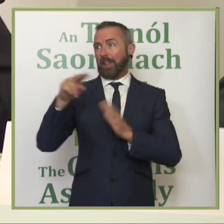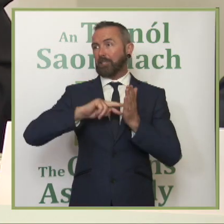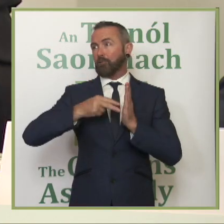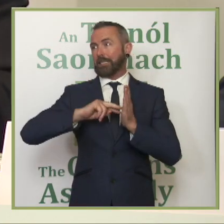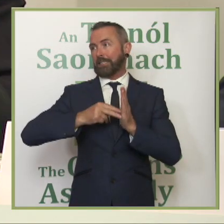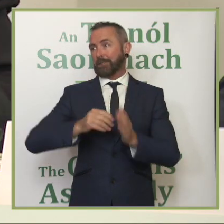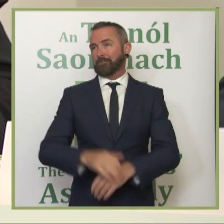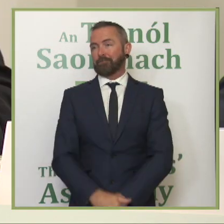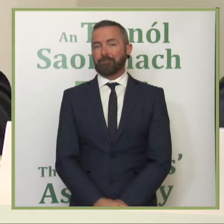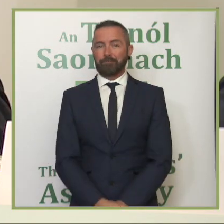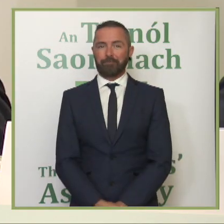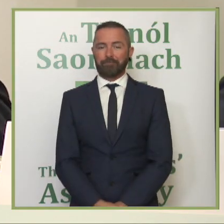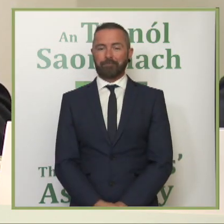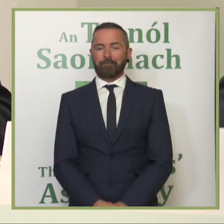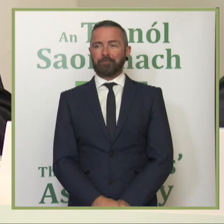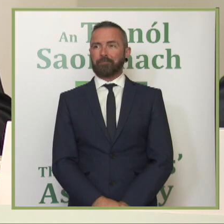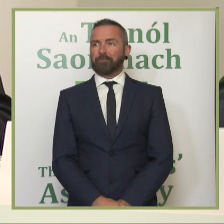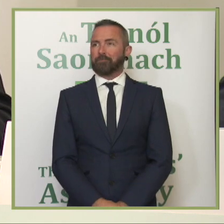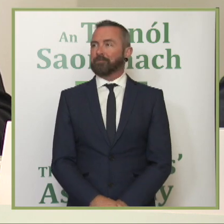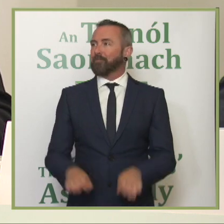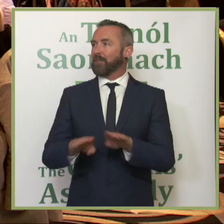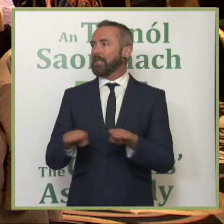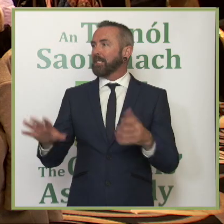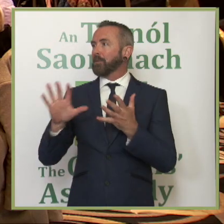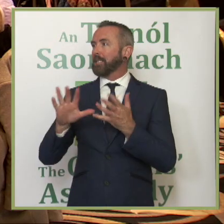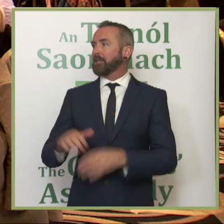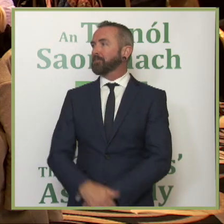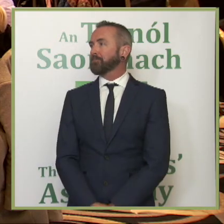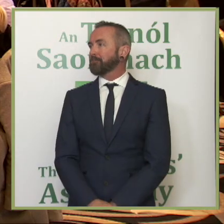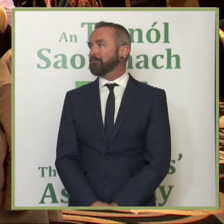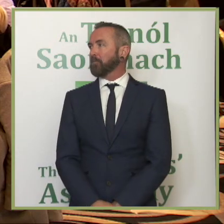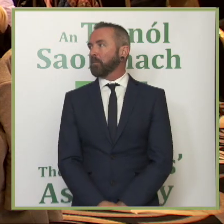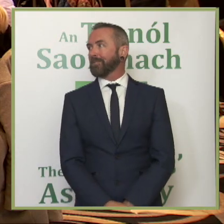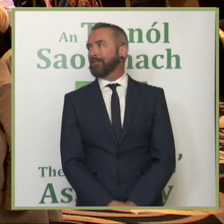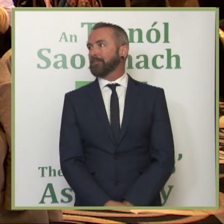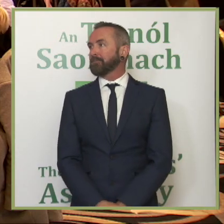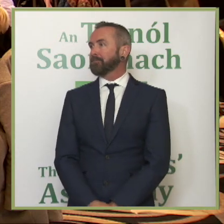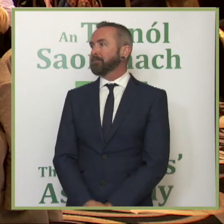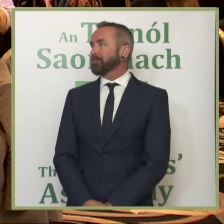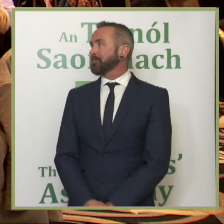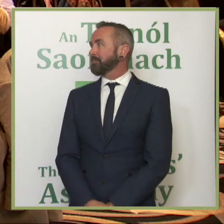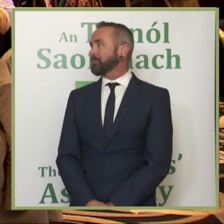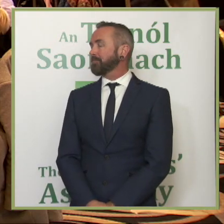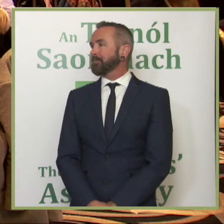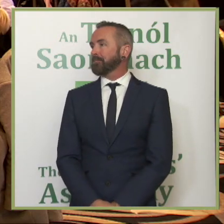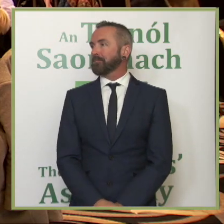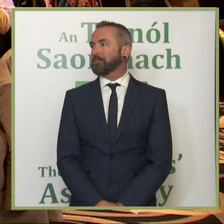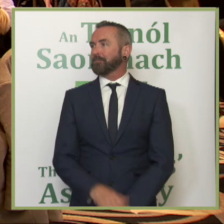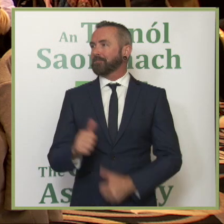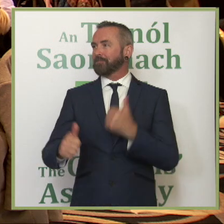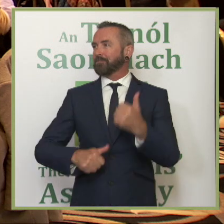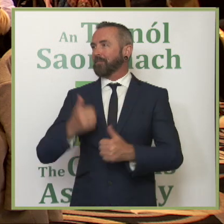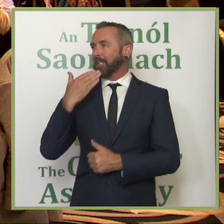Very good, thank you. Table 10, please. Thank you. Hi, thank